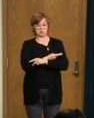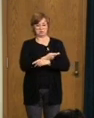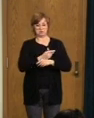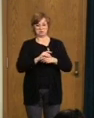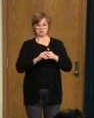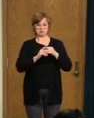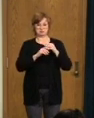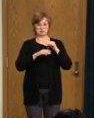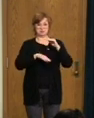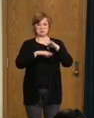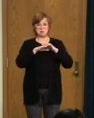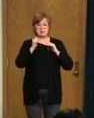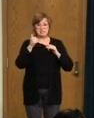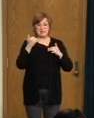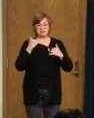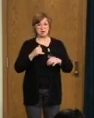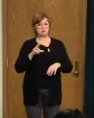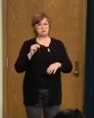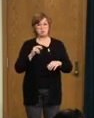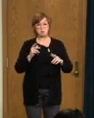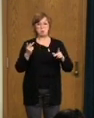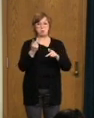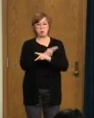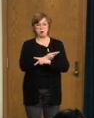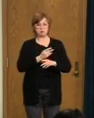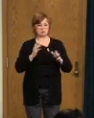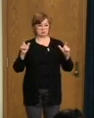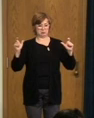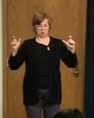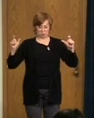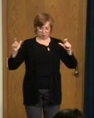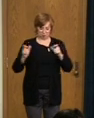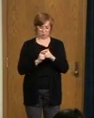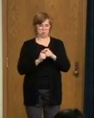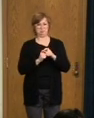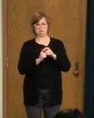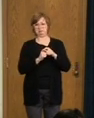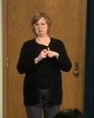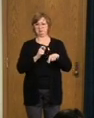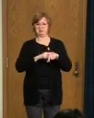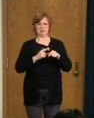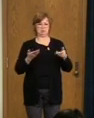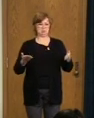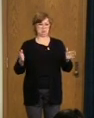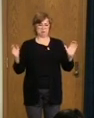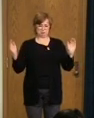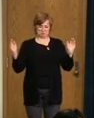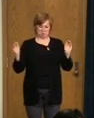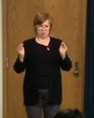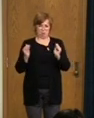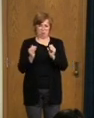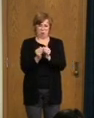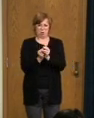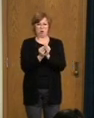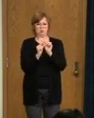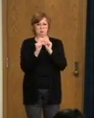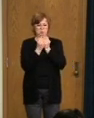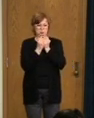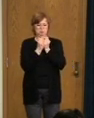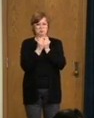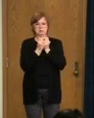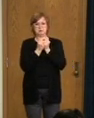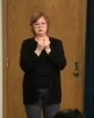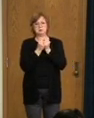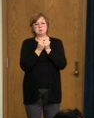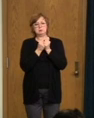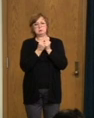other side, we're not seeing super spread events through some of the public health measures. And for long-term care, again, I think staff are working